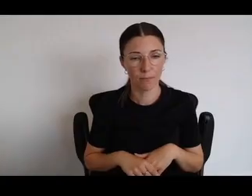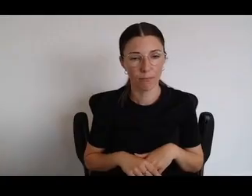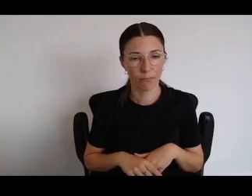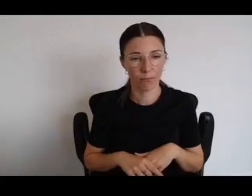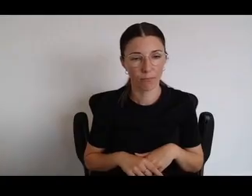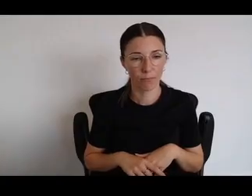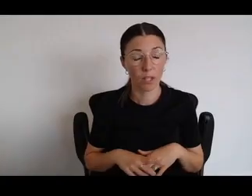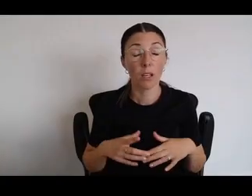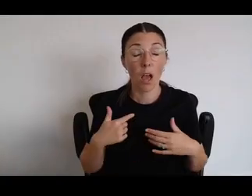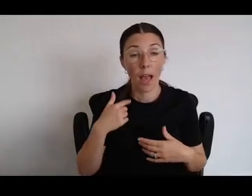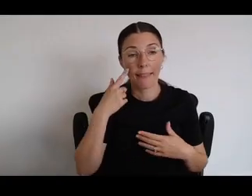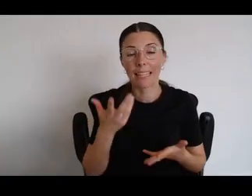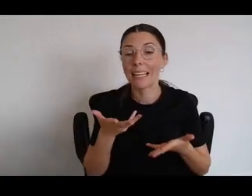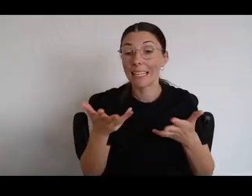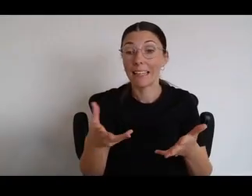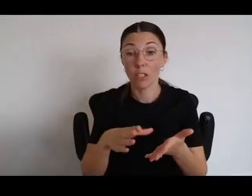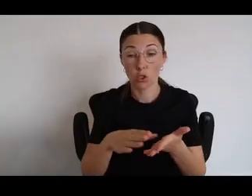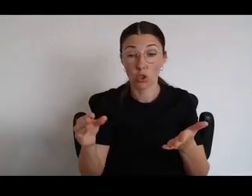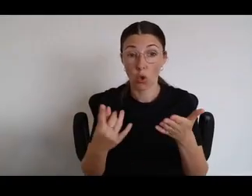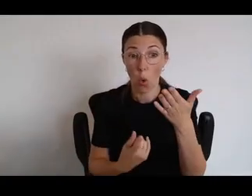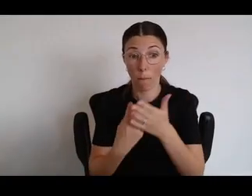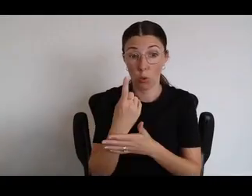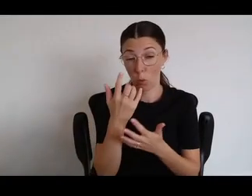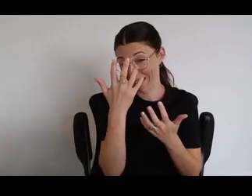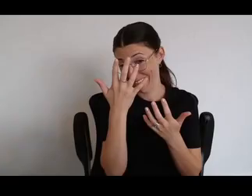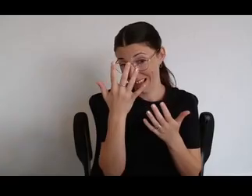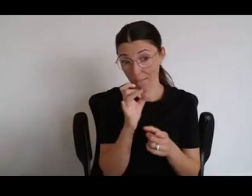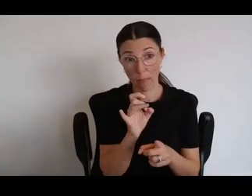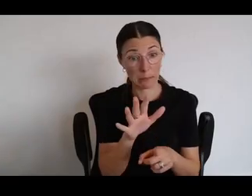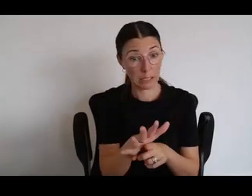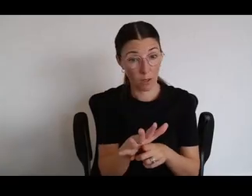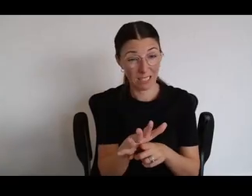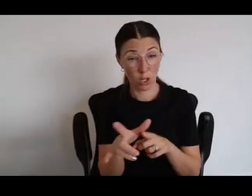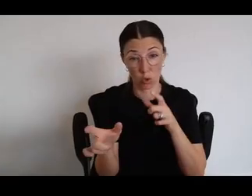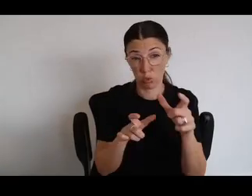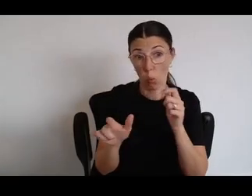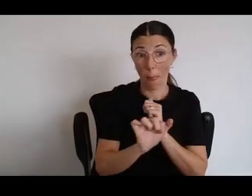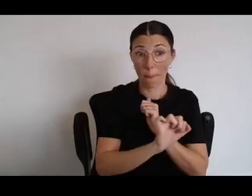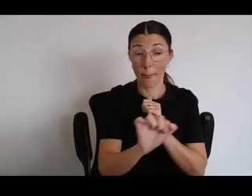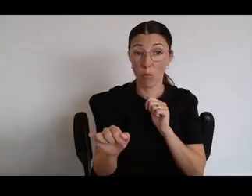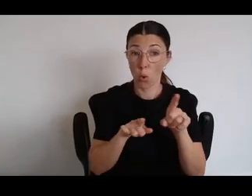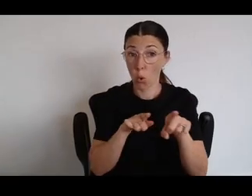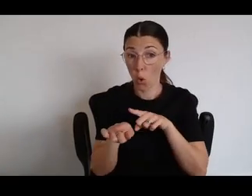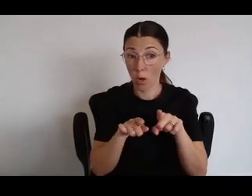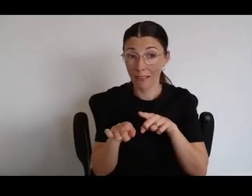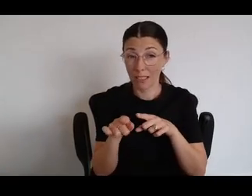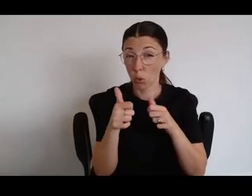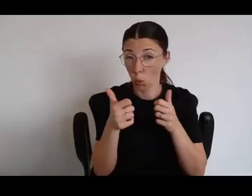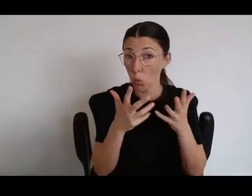the students a chance to think for themselves and take their learning into their own hands is a great way of doing this.